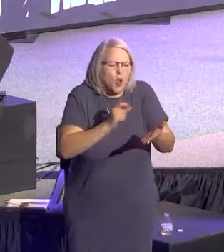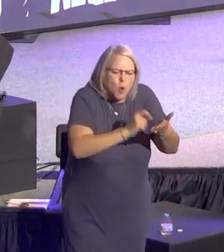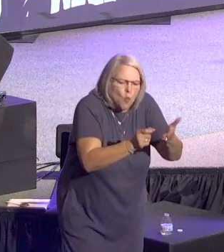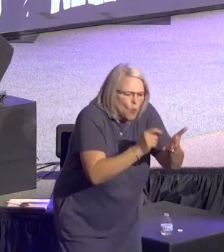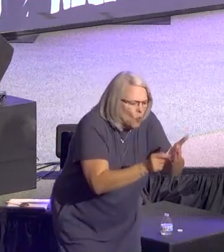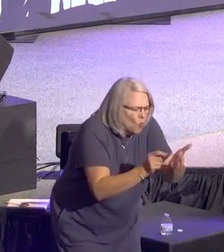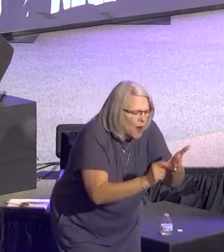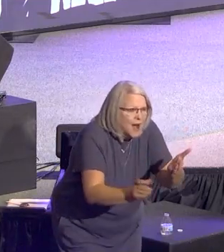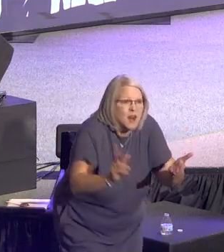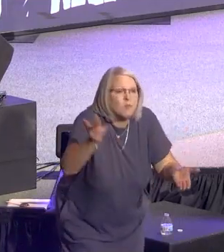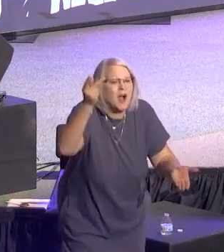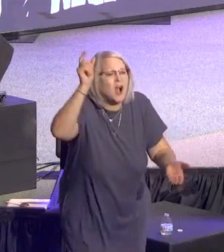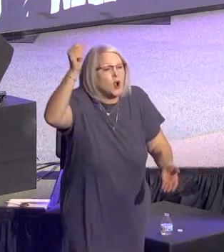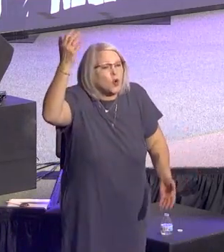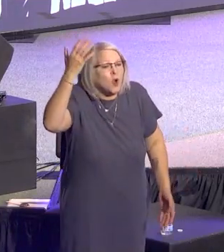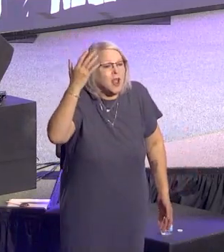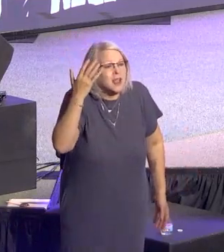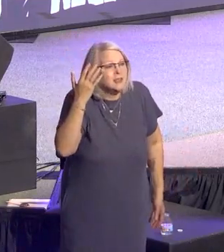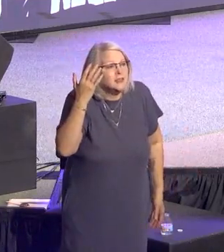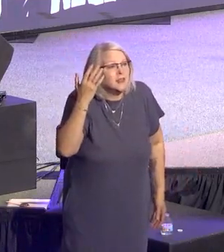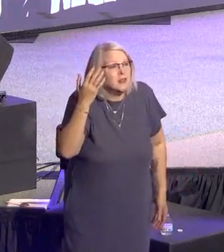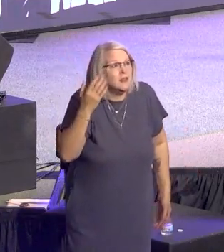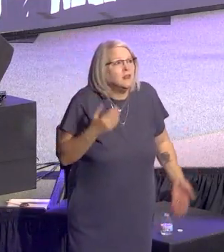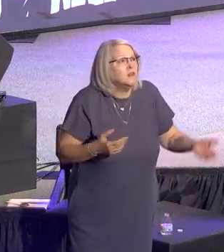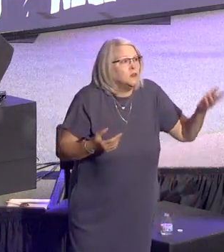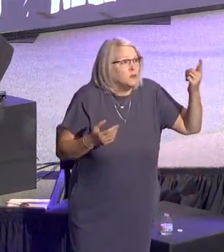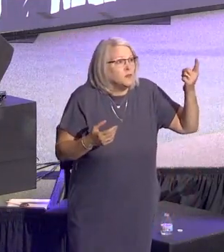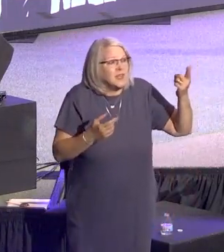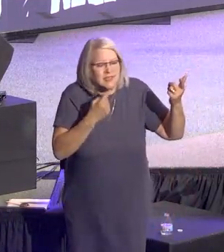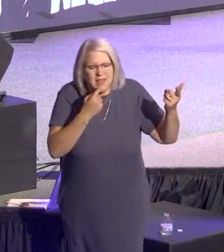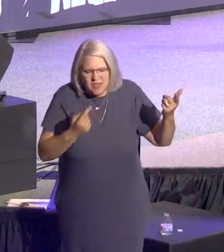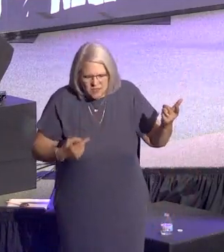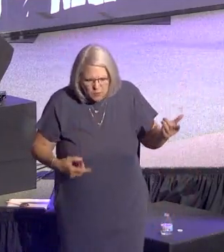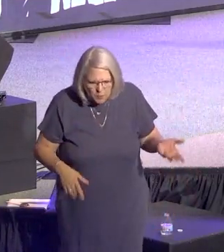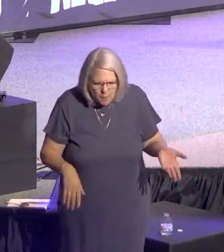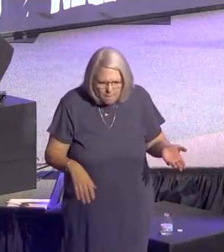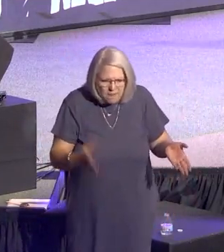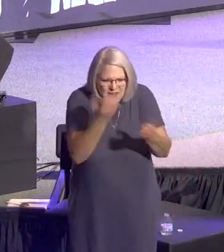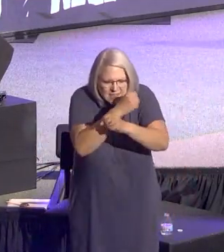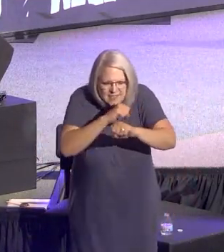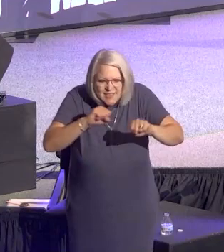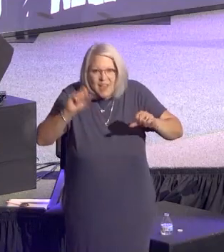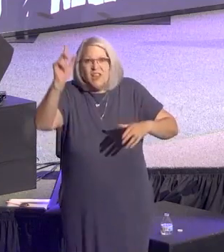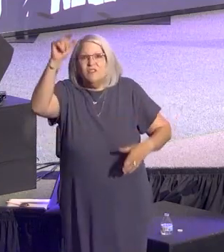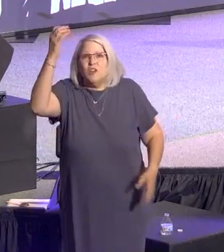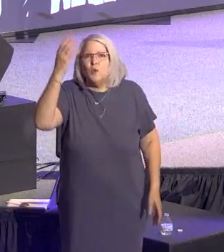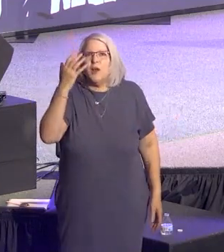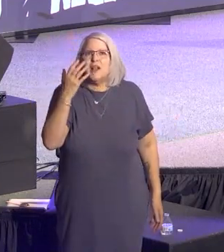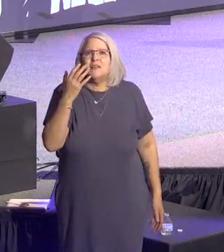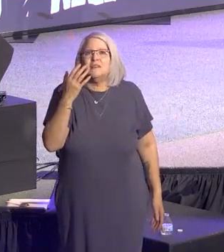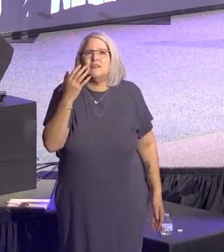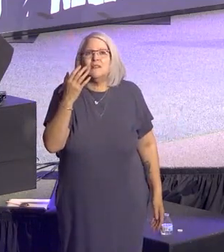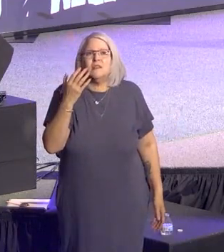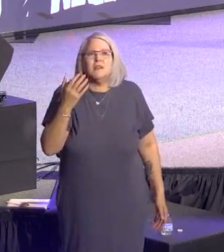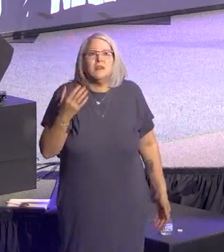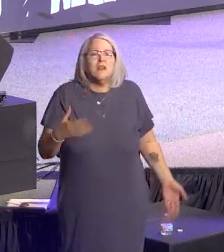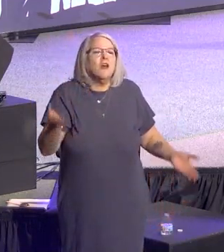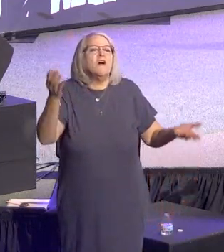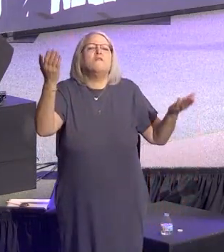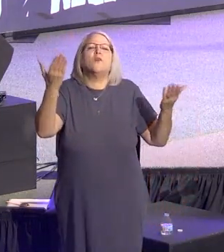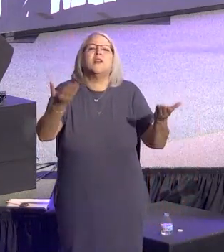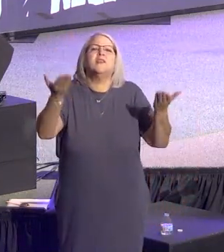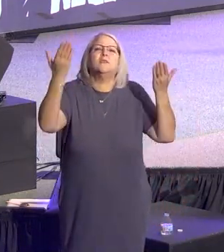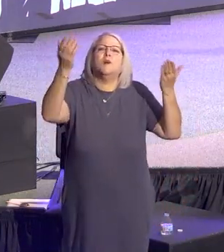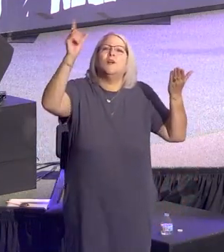vividly. And this is actually in Ephesians 2. He talks about saving grace. For it is